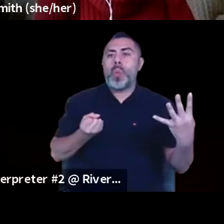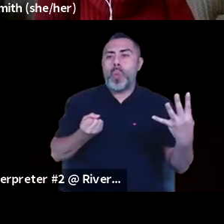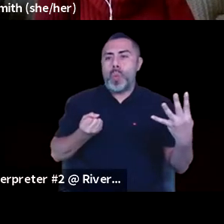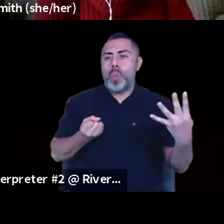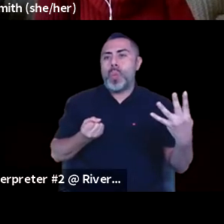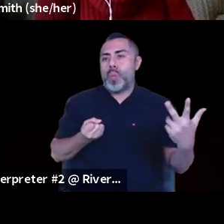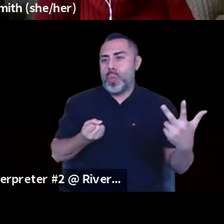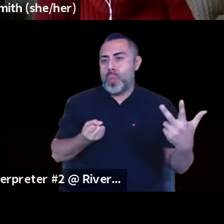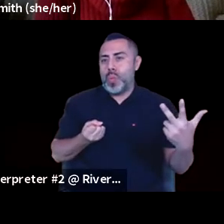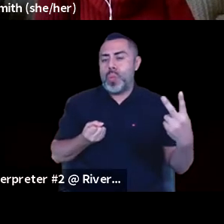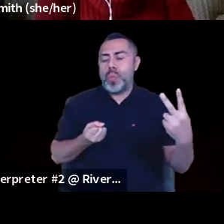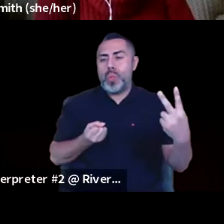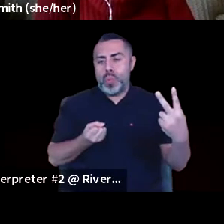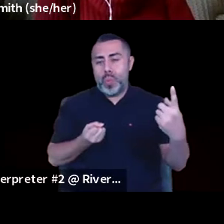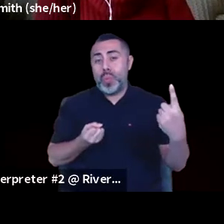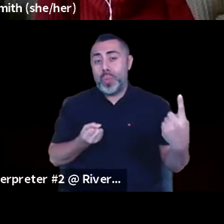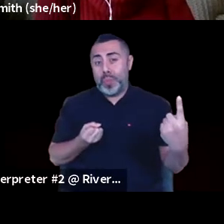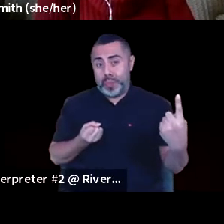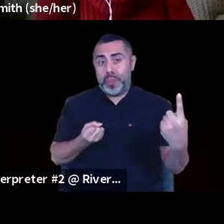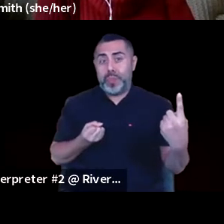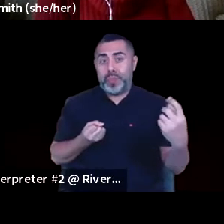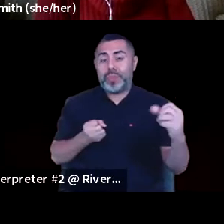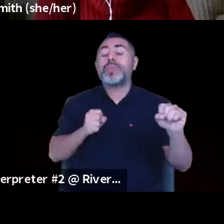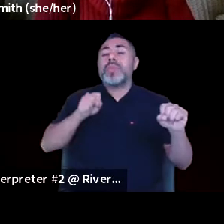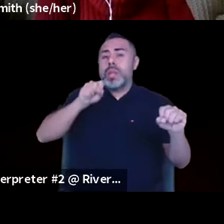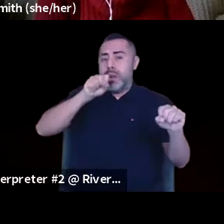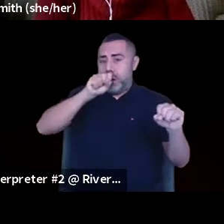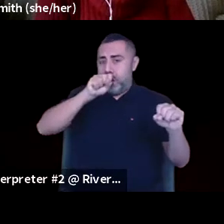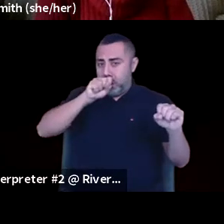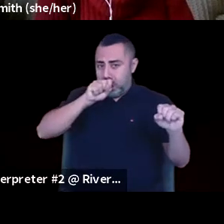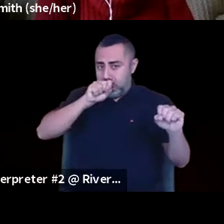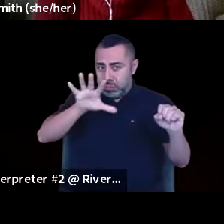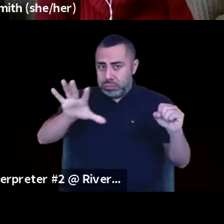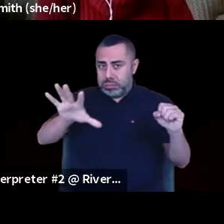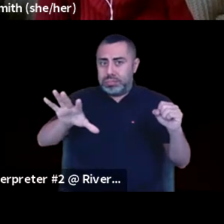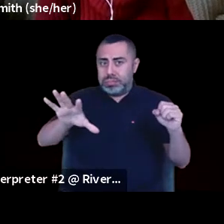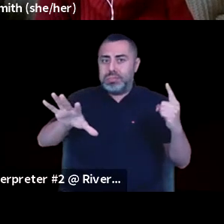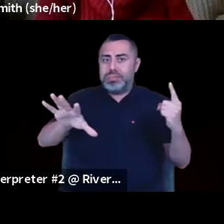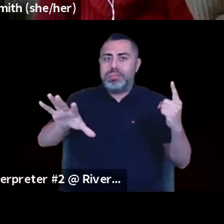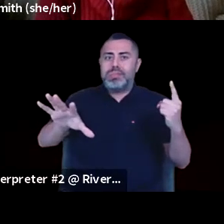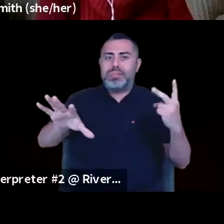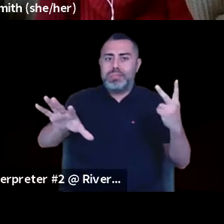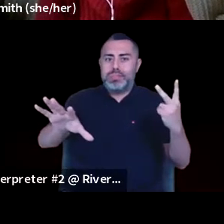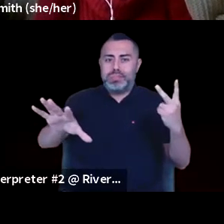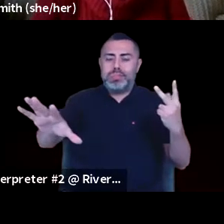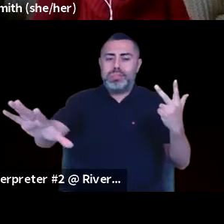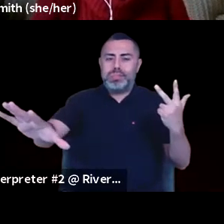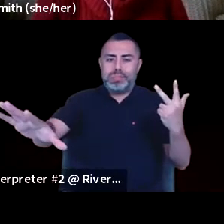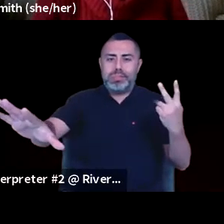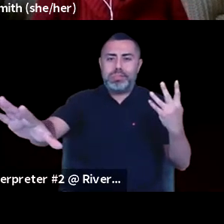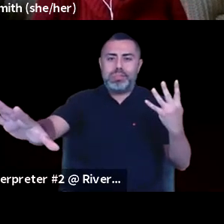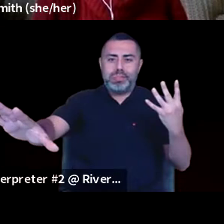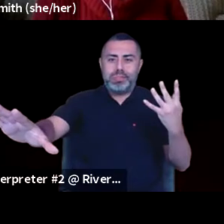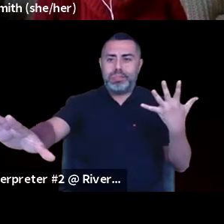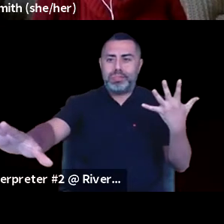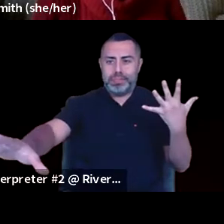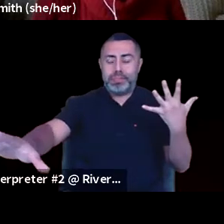three, two, one, exhale, one, two, three, four,